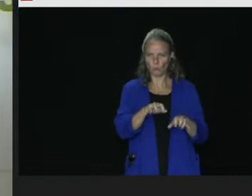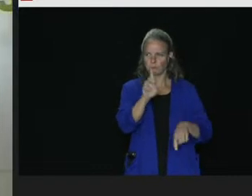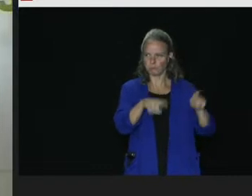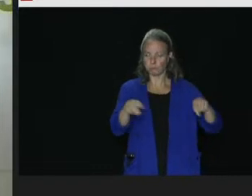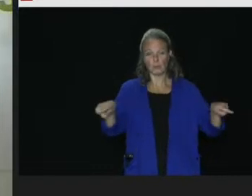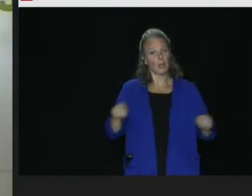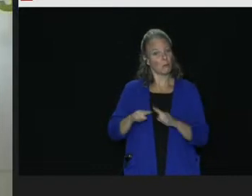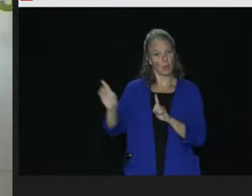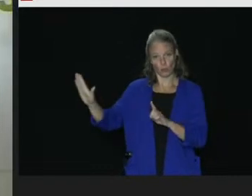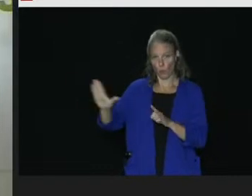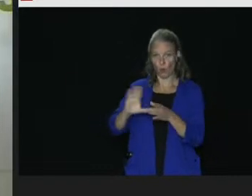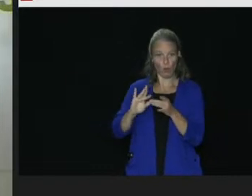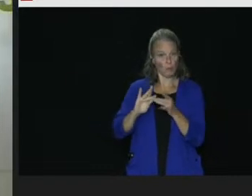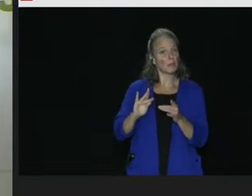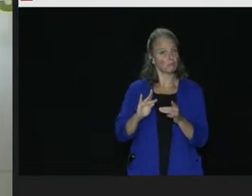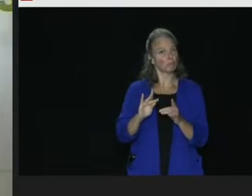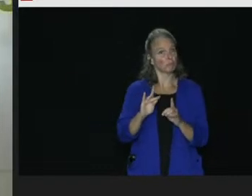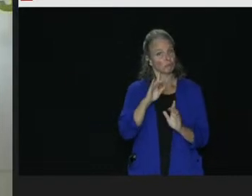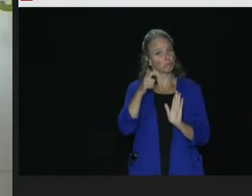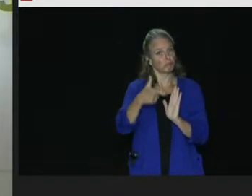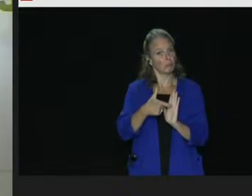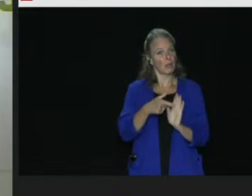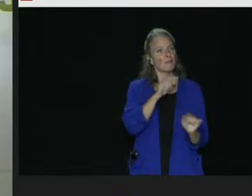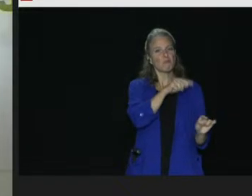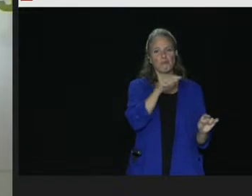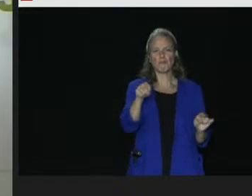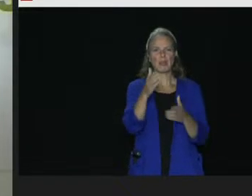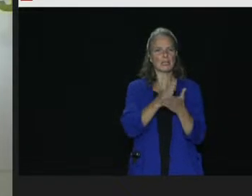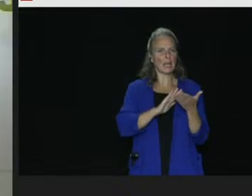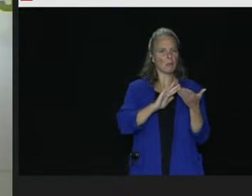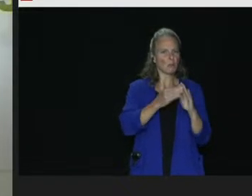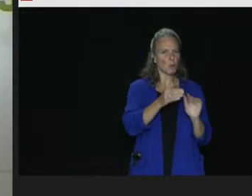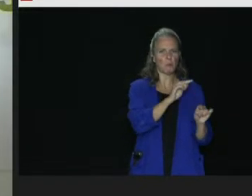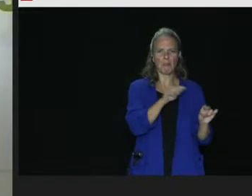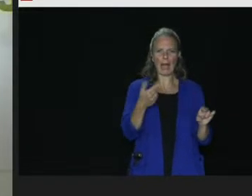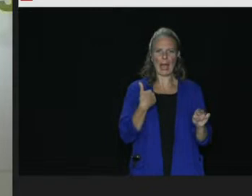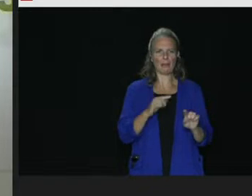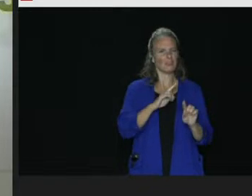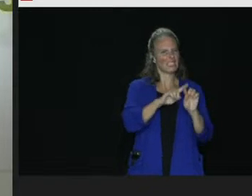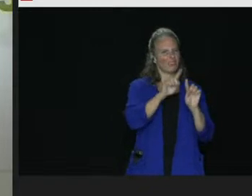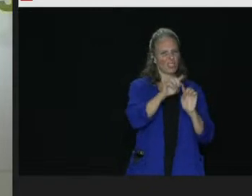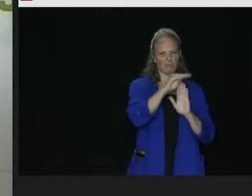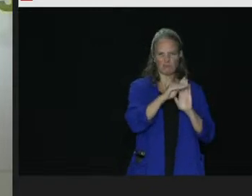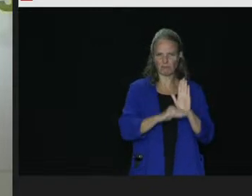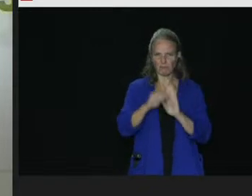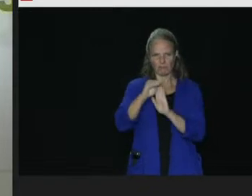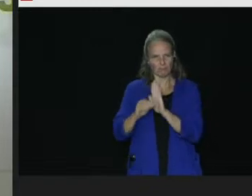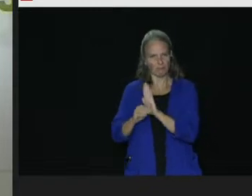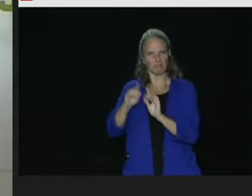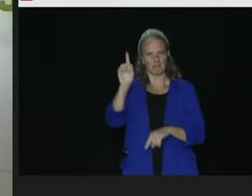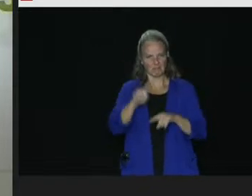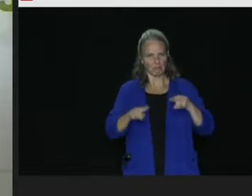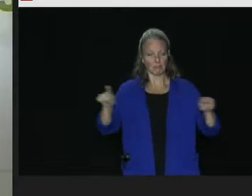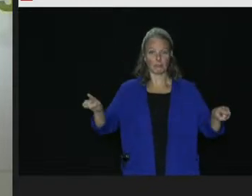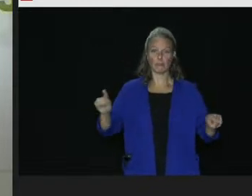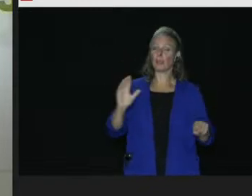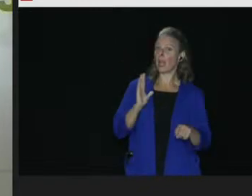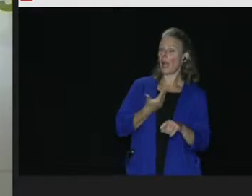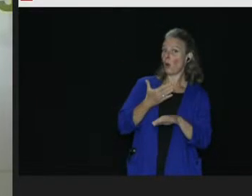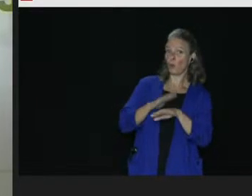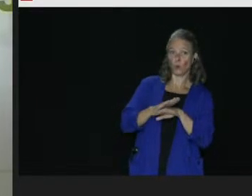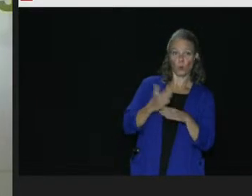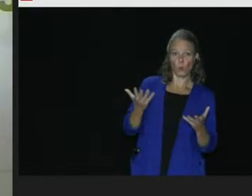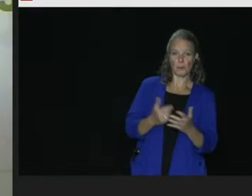also chosen to put down different measures. But our advice really is that